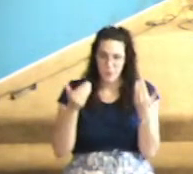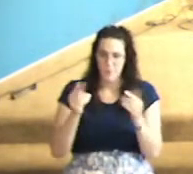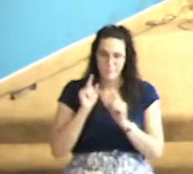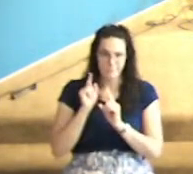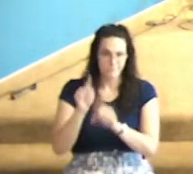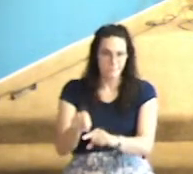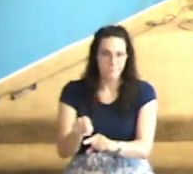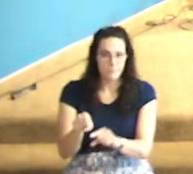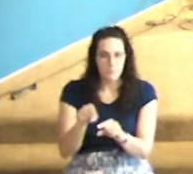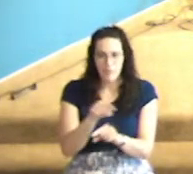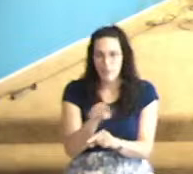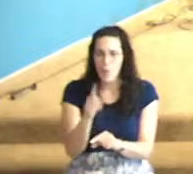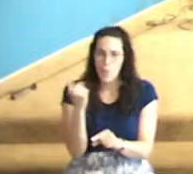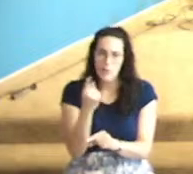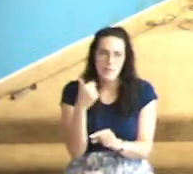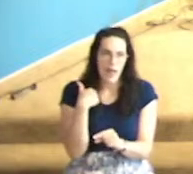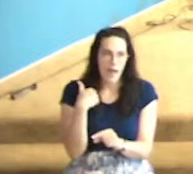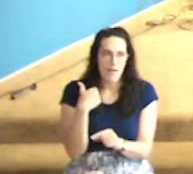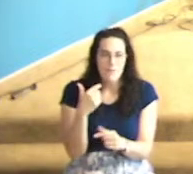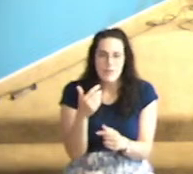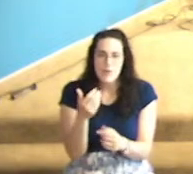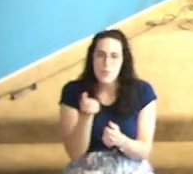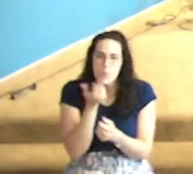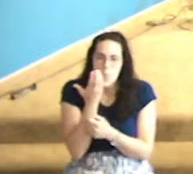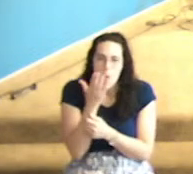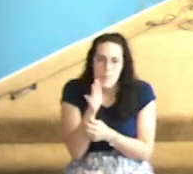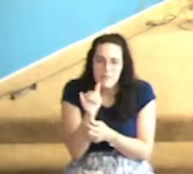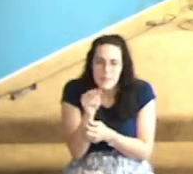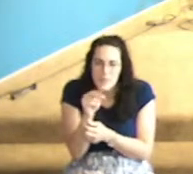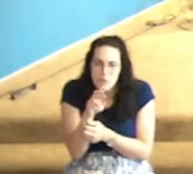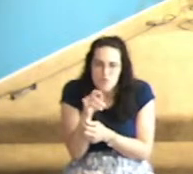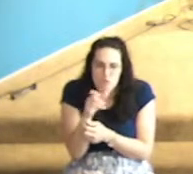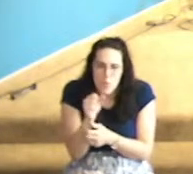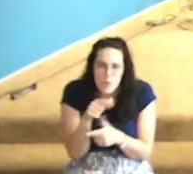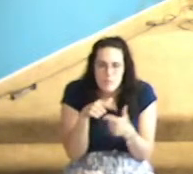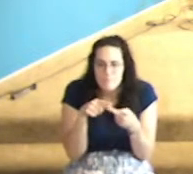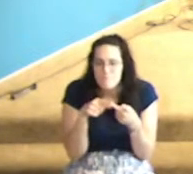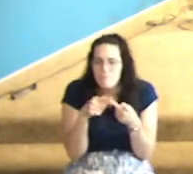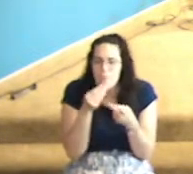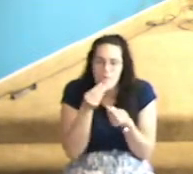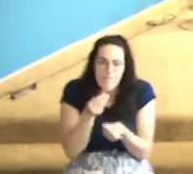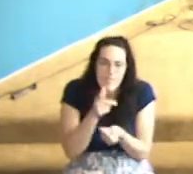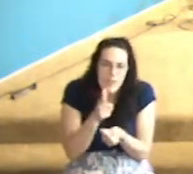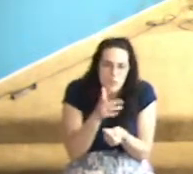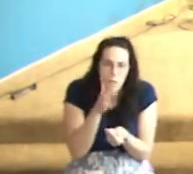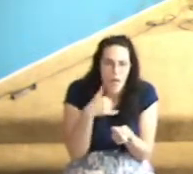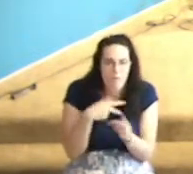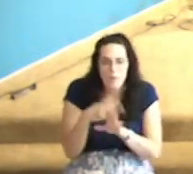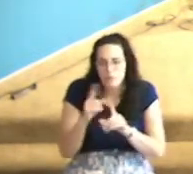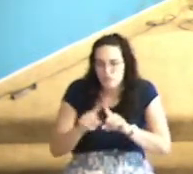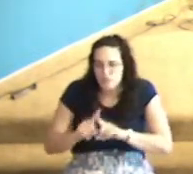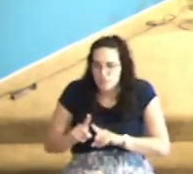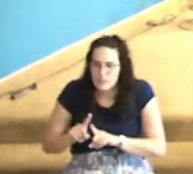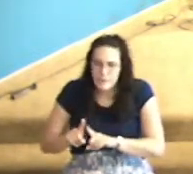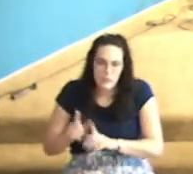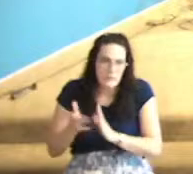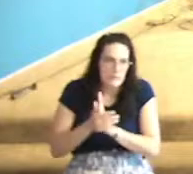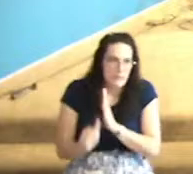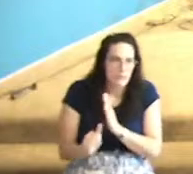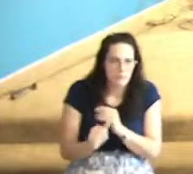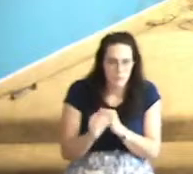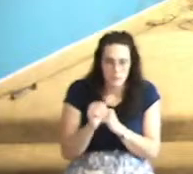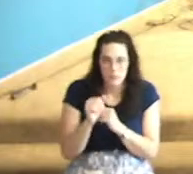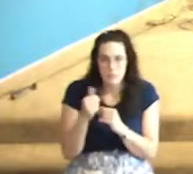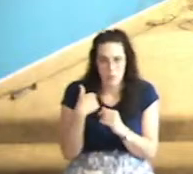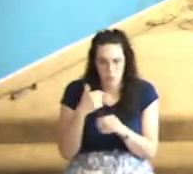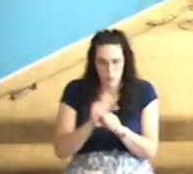there. They've always got yummy cinnamon rolls, they feed you lunch, and there's kind of projects for all types of school things. We're actually working